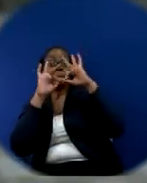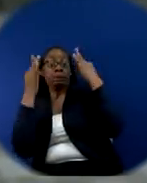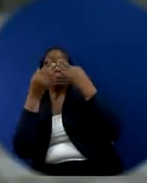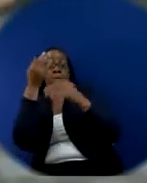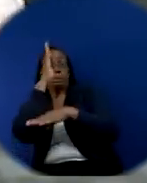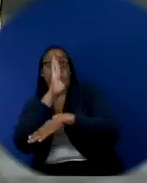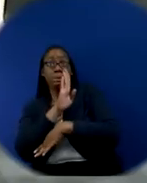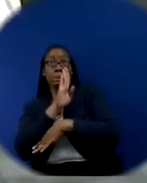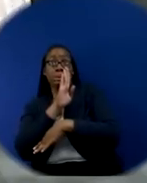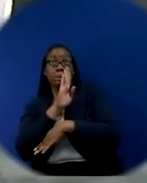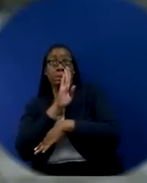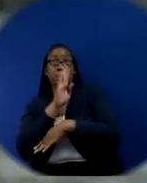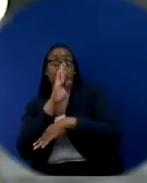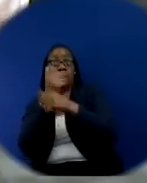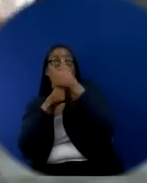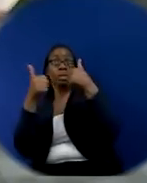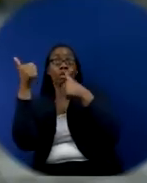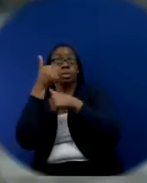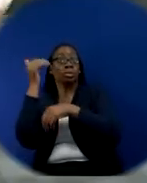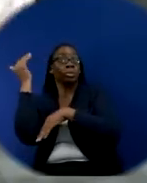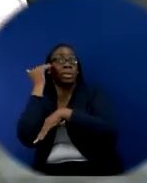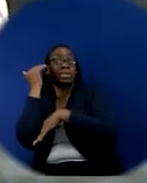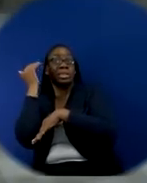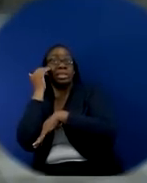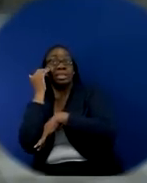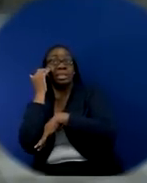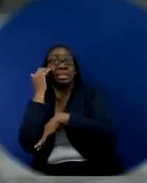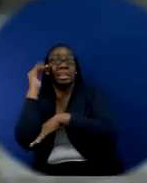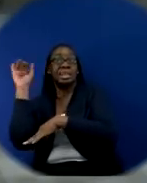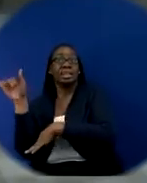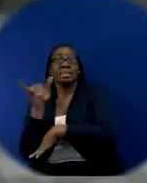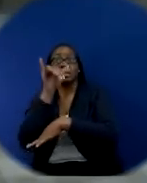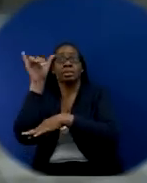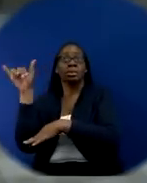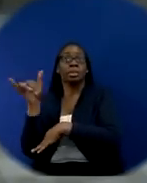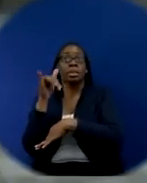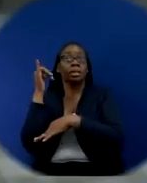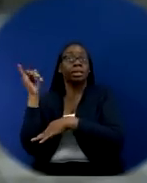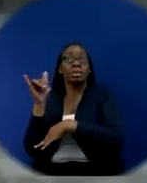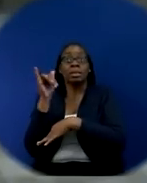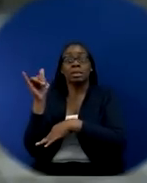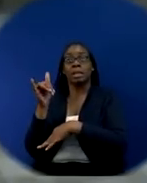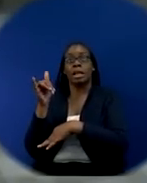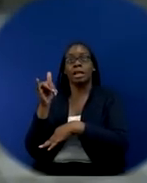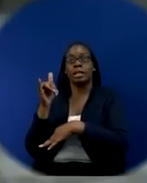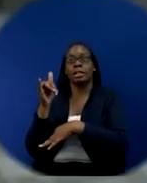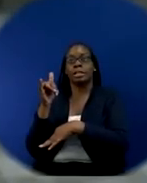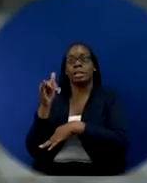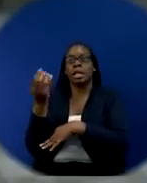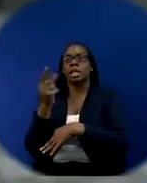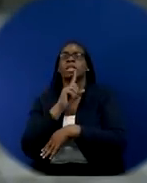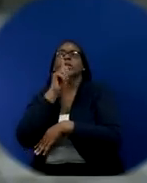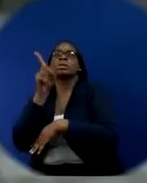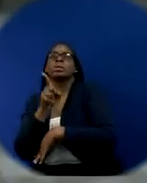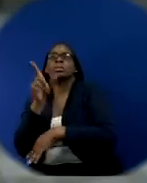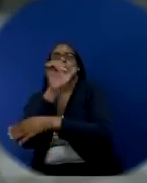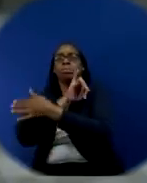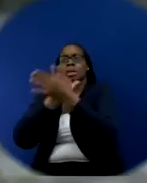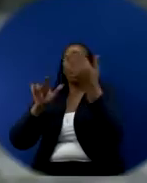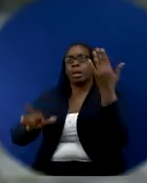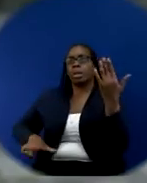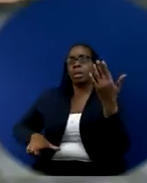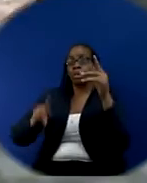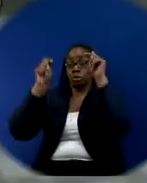is to raise our thinking, to begin to think like the Lord, to act like the Lord, to speak like the Lord, to